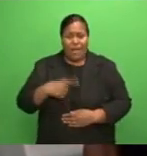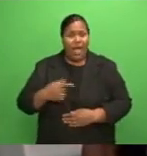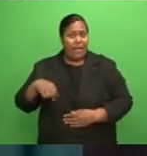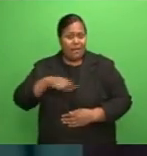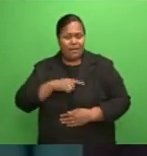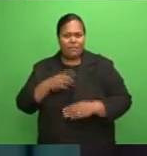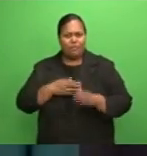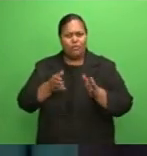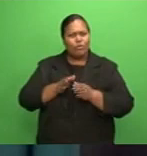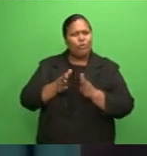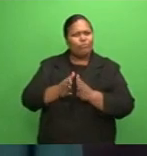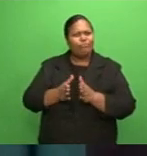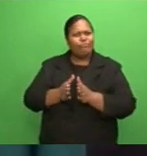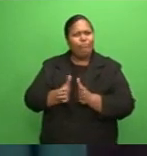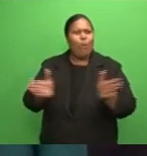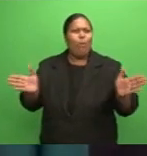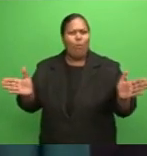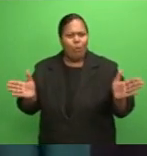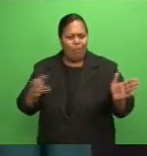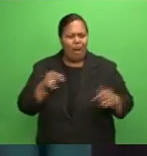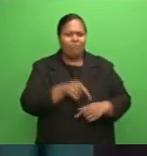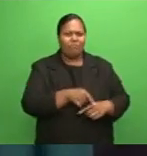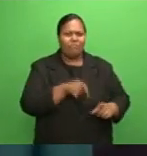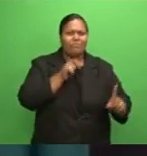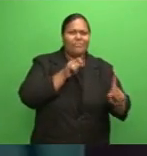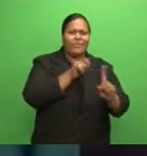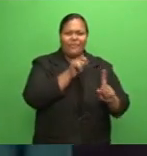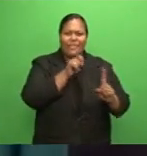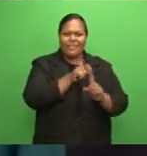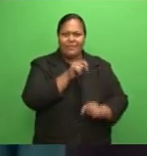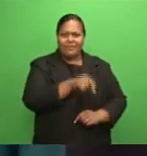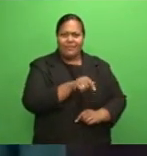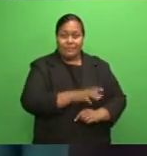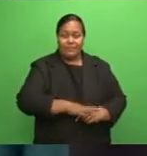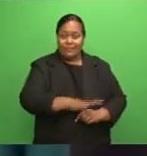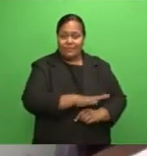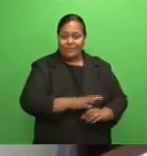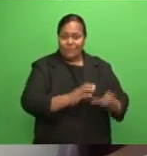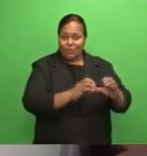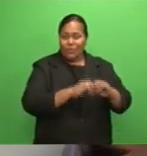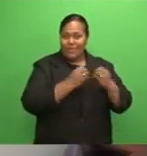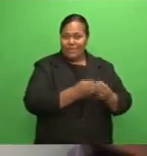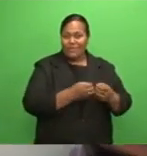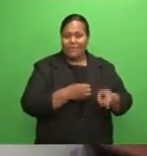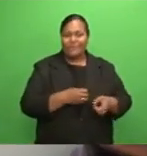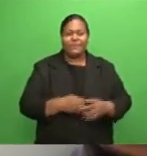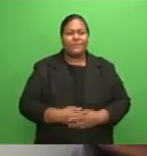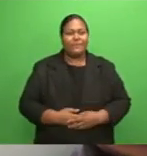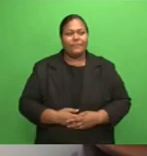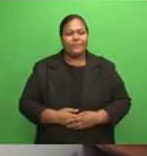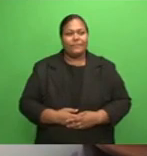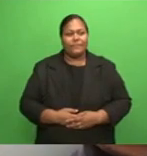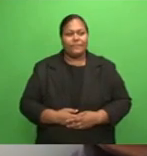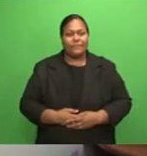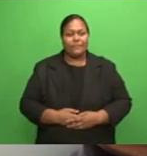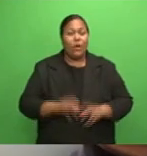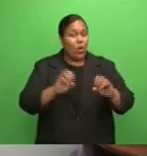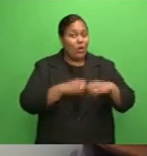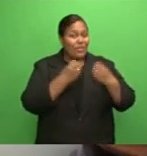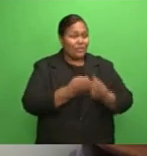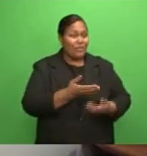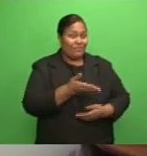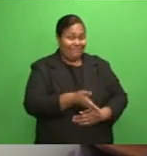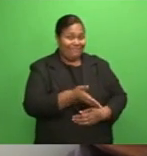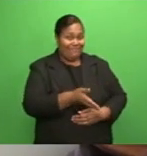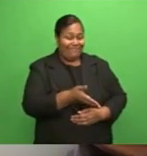development agency, which ultimately is really about livelihoods and lives of people. Sai Prama Foundation Director Sumit Tapu says